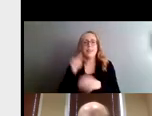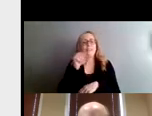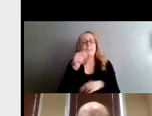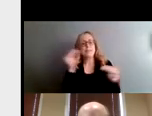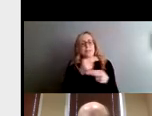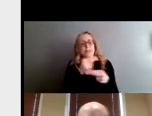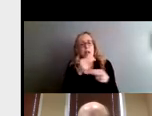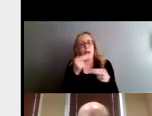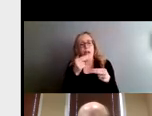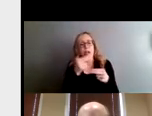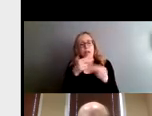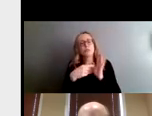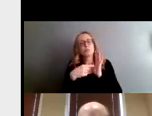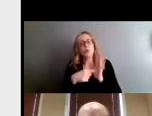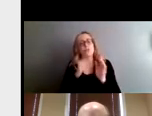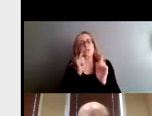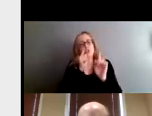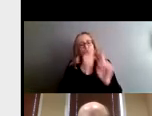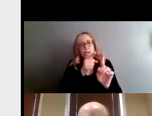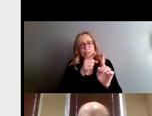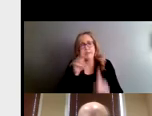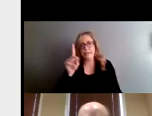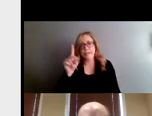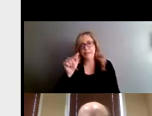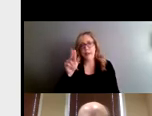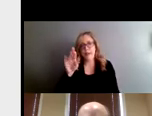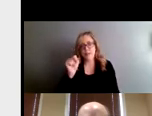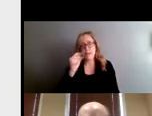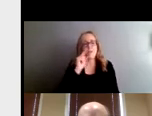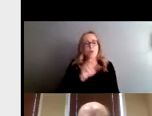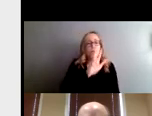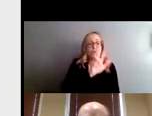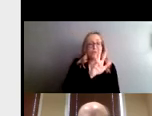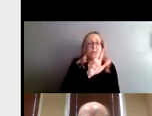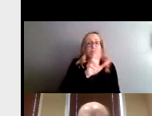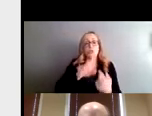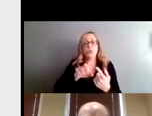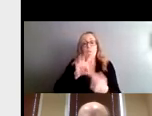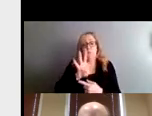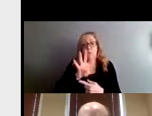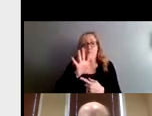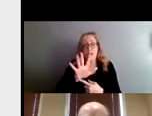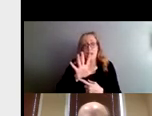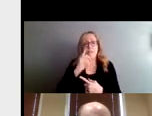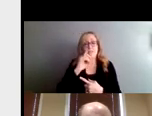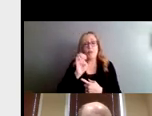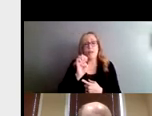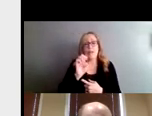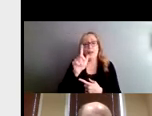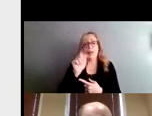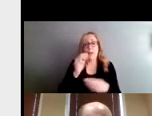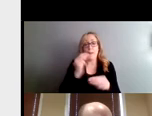the targeted dates. So right now for grades 3, 4, and 5 for ELA math and